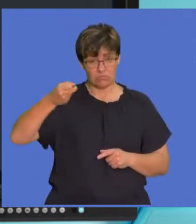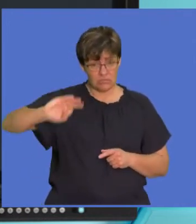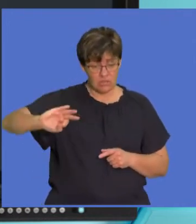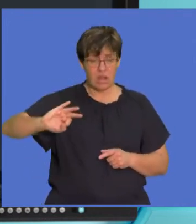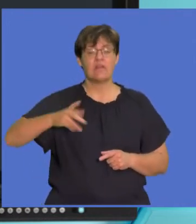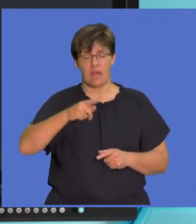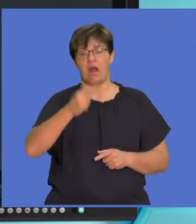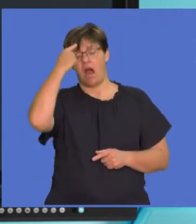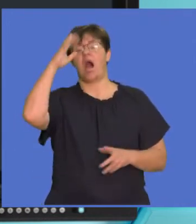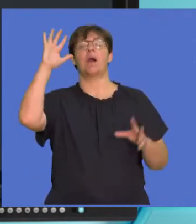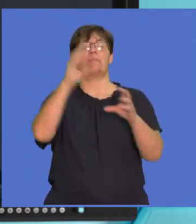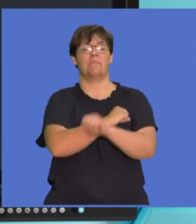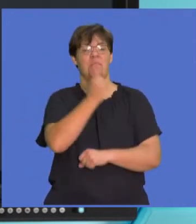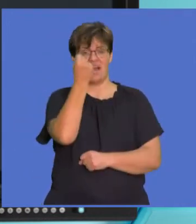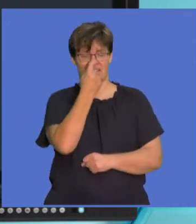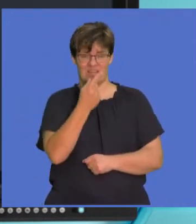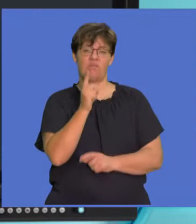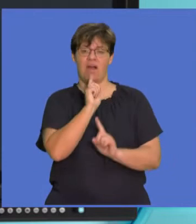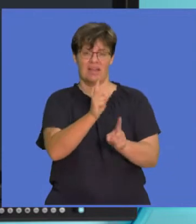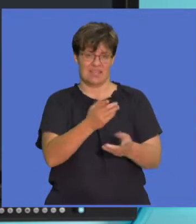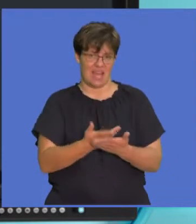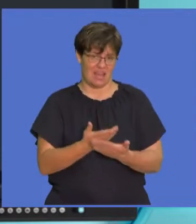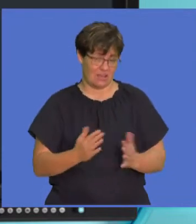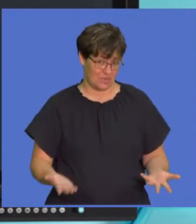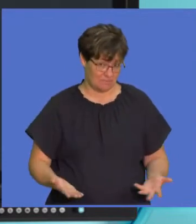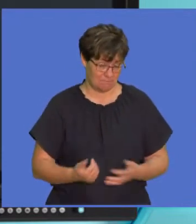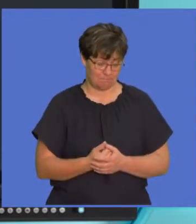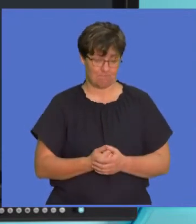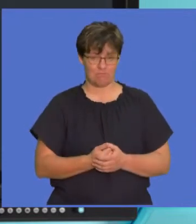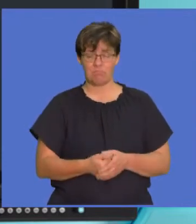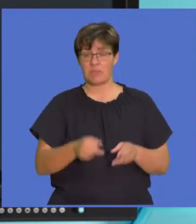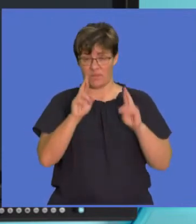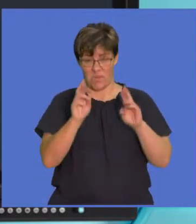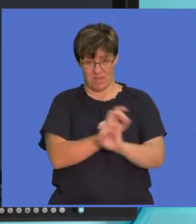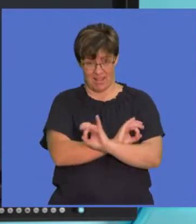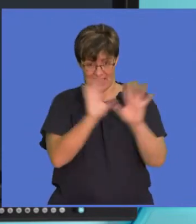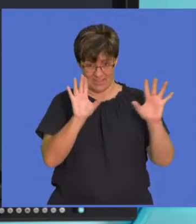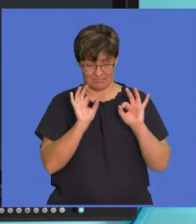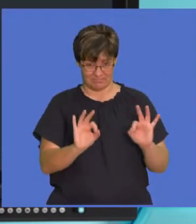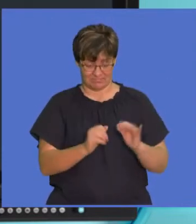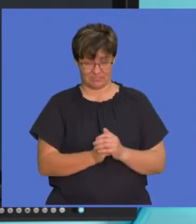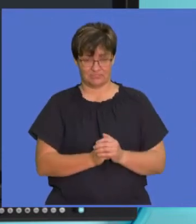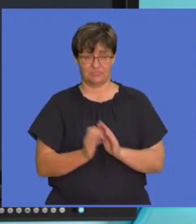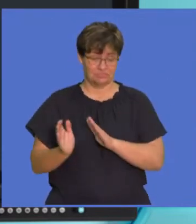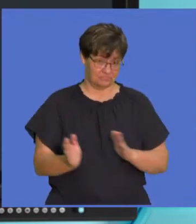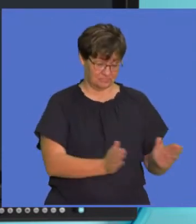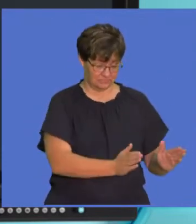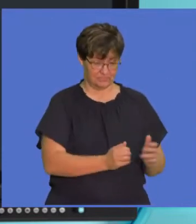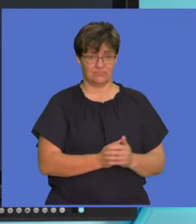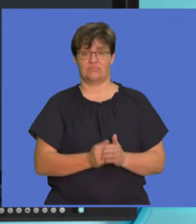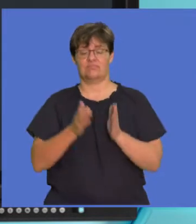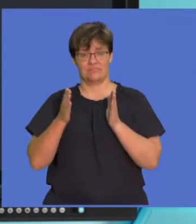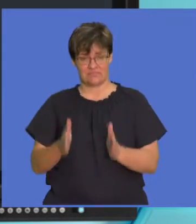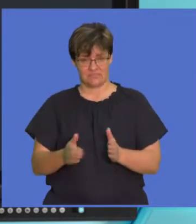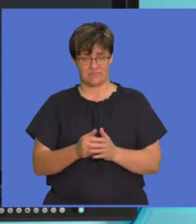then be at a better position to actually answer it. So I hope that has been clear. Now we're going to just go